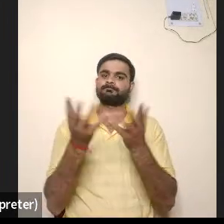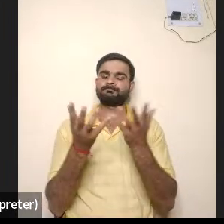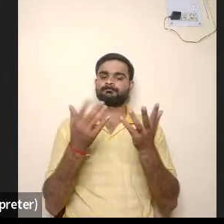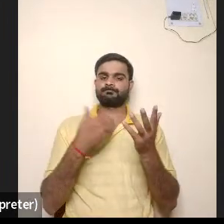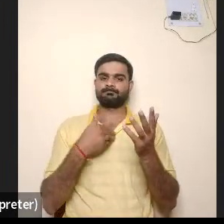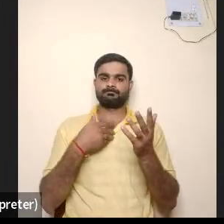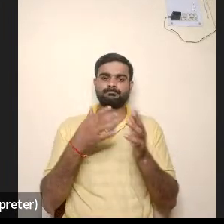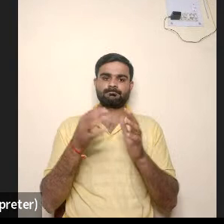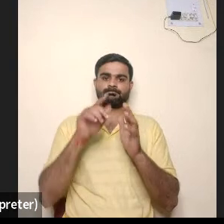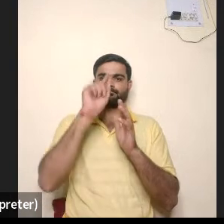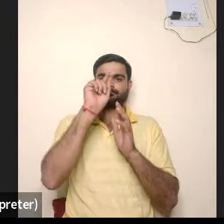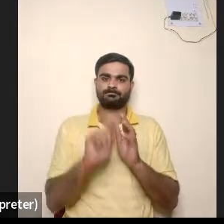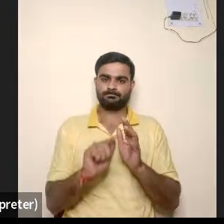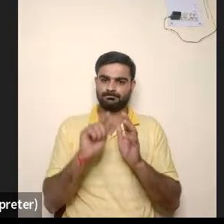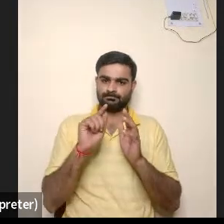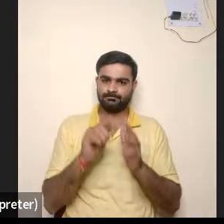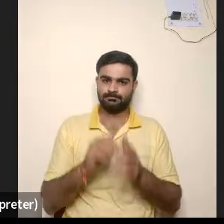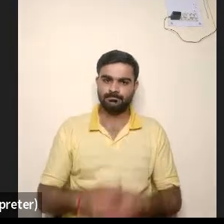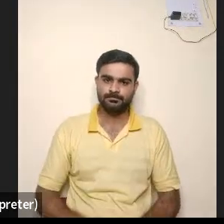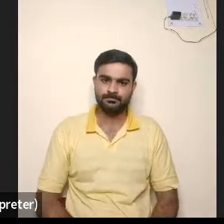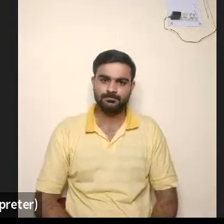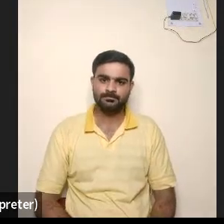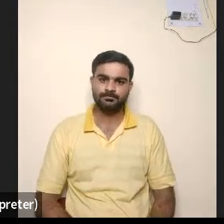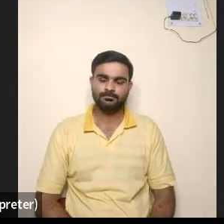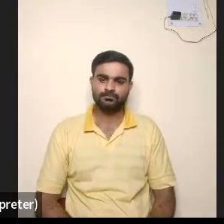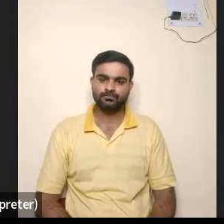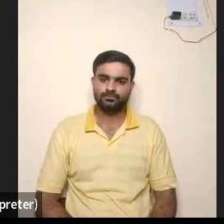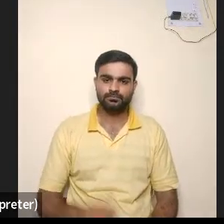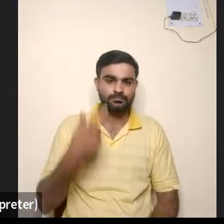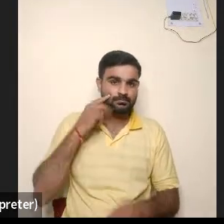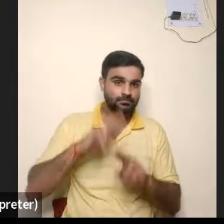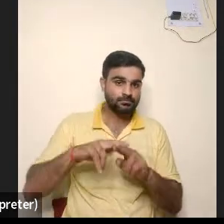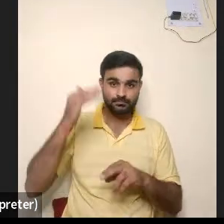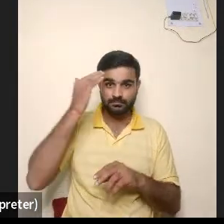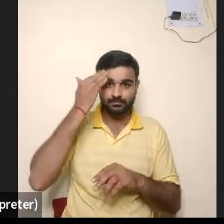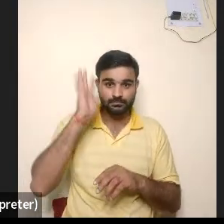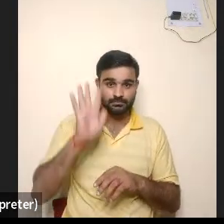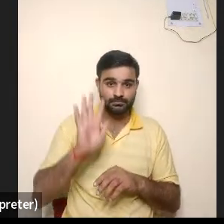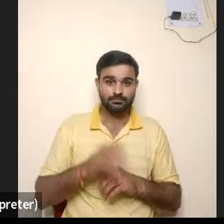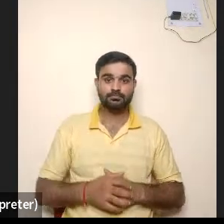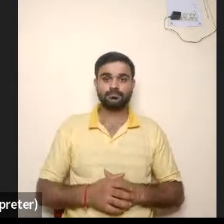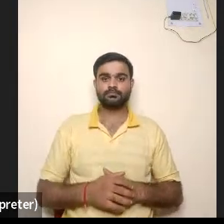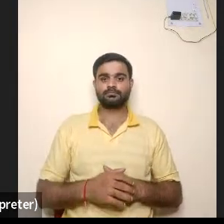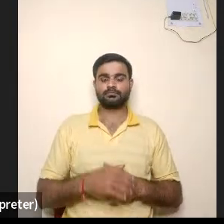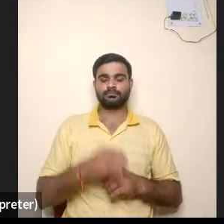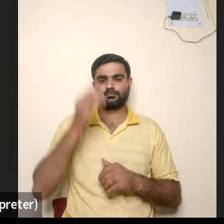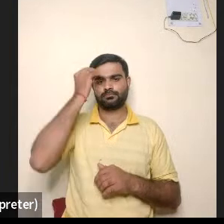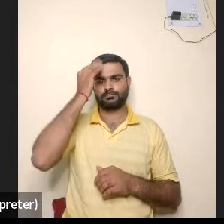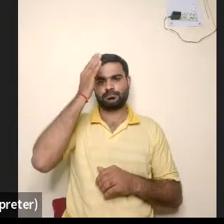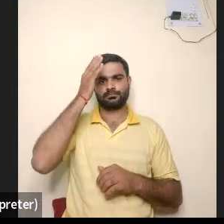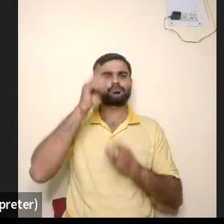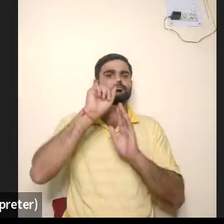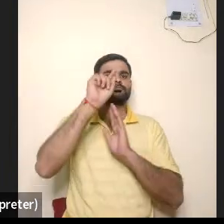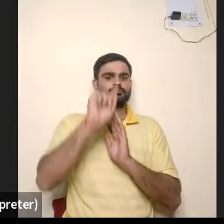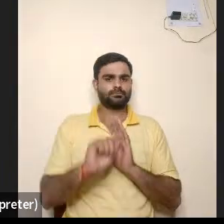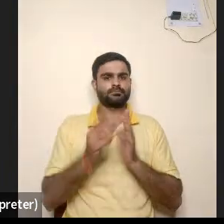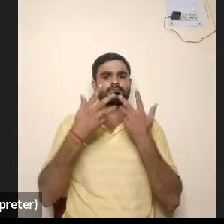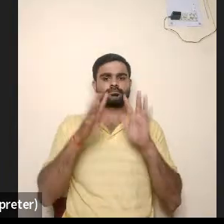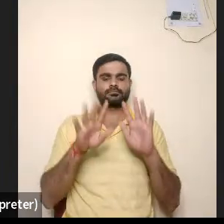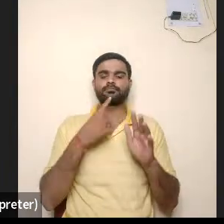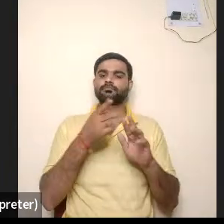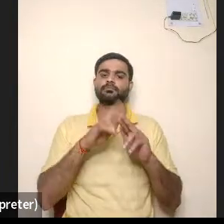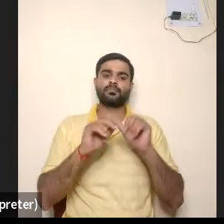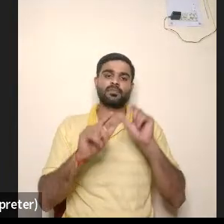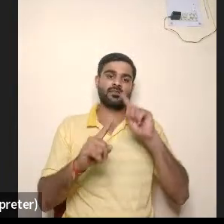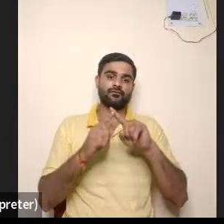there guidelines on this that you're aware of, Neerav? I'm aware of guidelines which are there. In fact, I